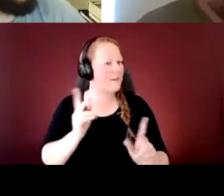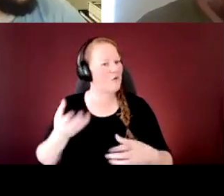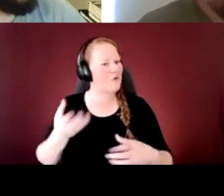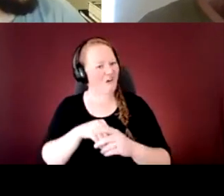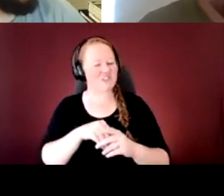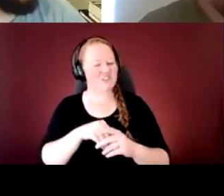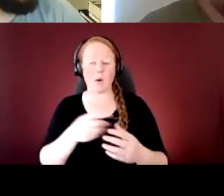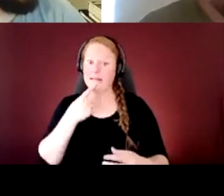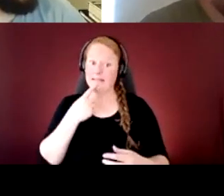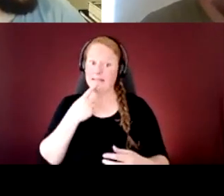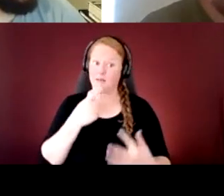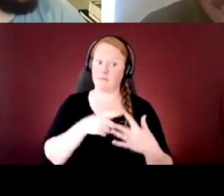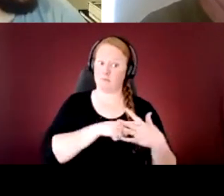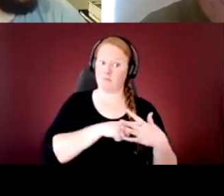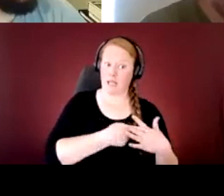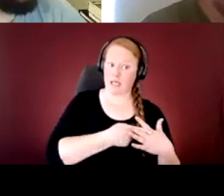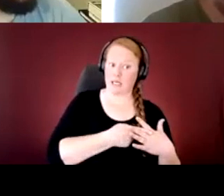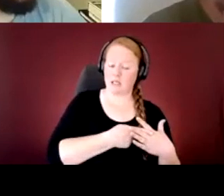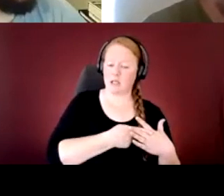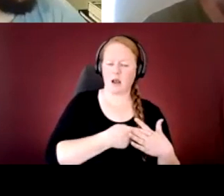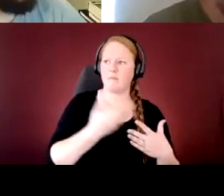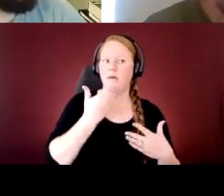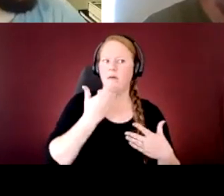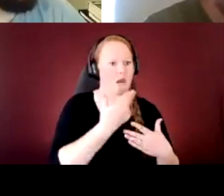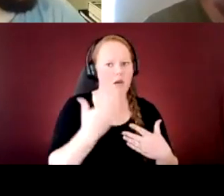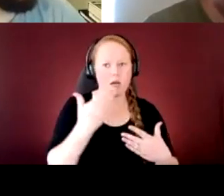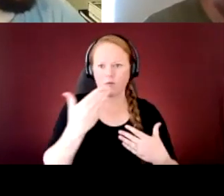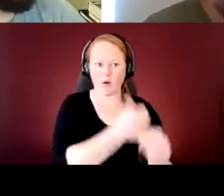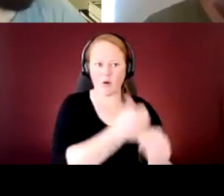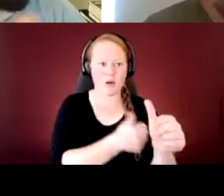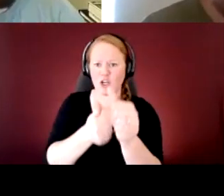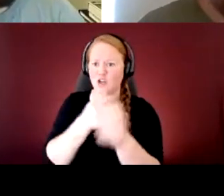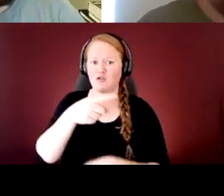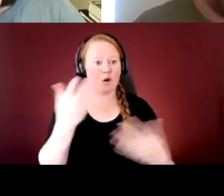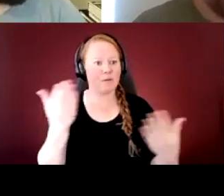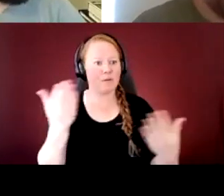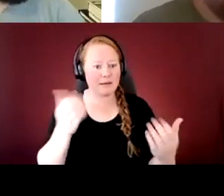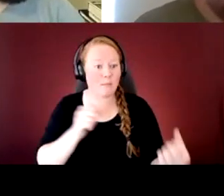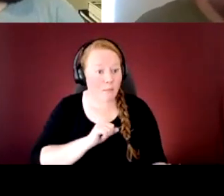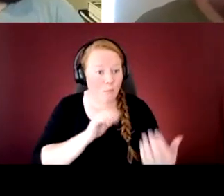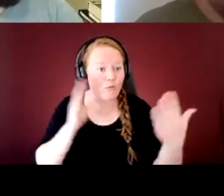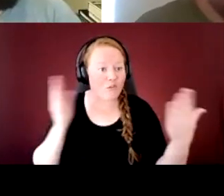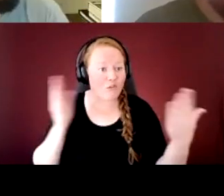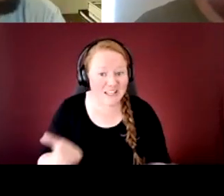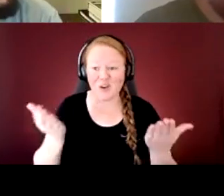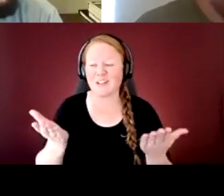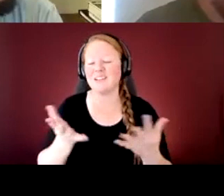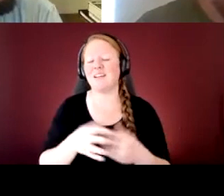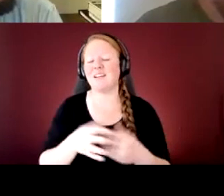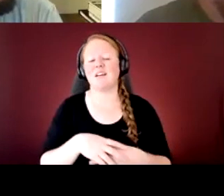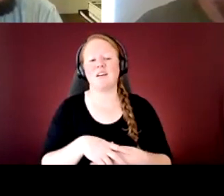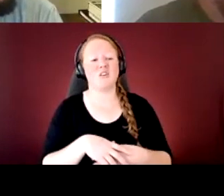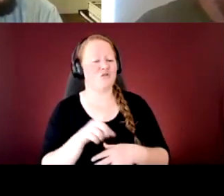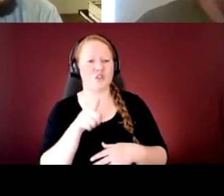I am thankful for each and every one of you for being present, for being for giving us, lending us